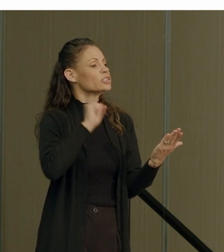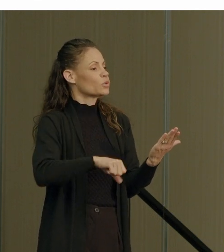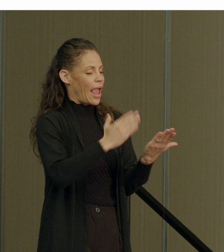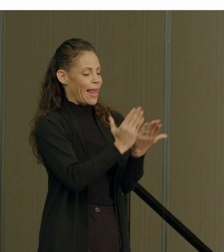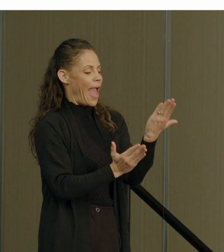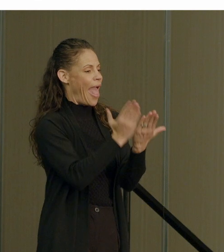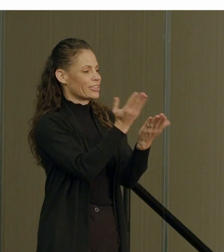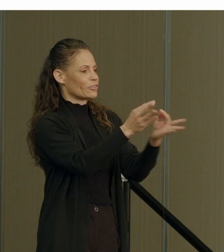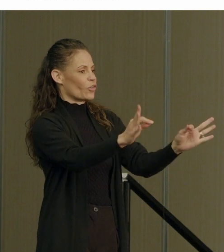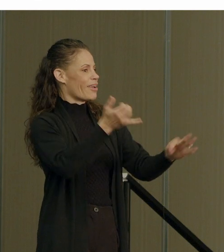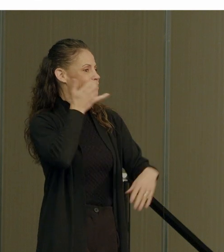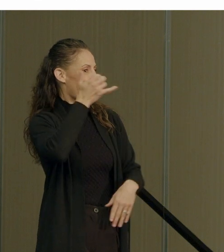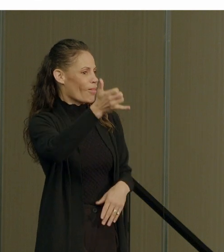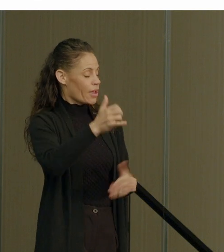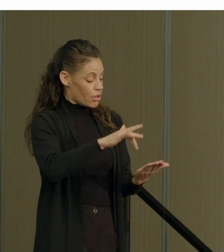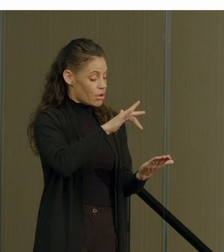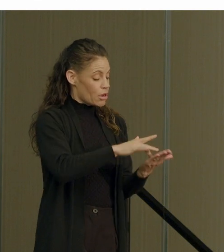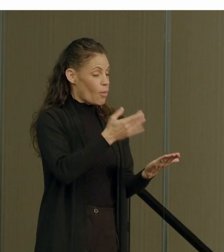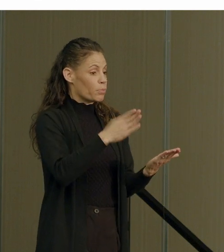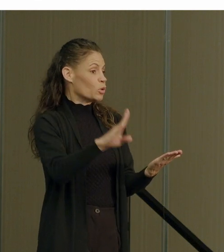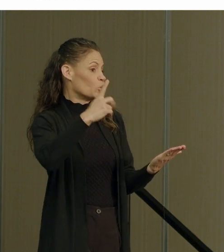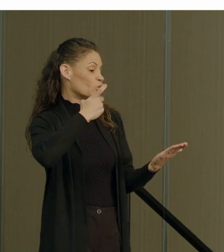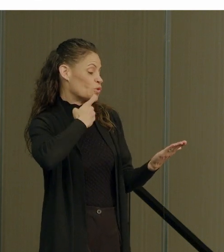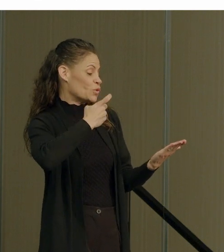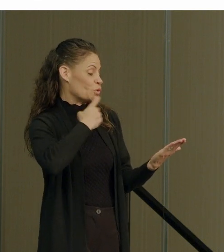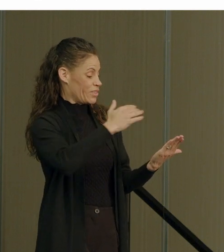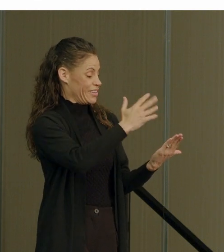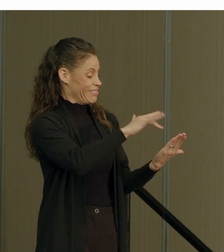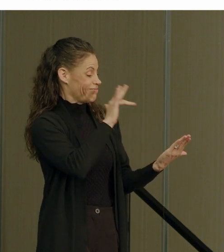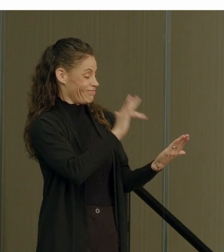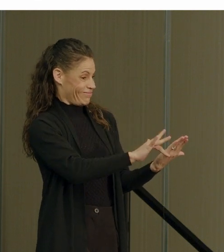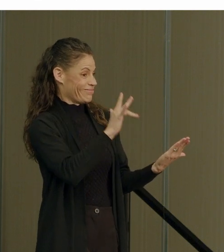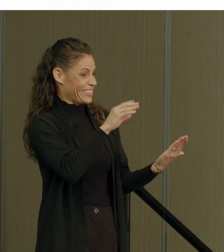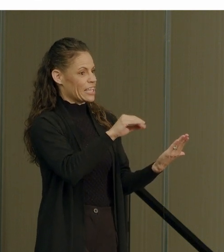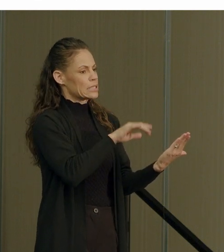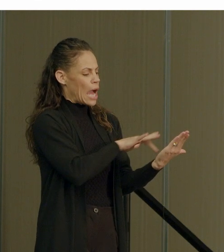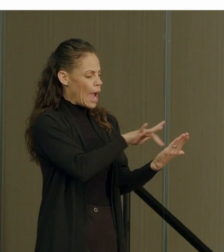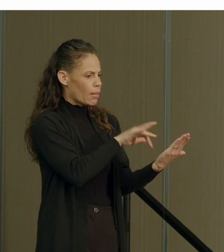aid device directly from the Bluetooth list in your dialer, your phone app.